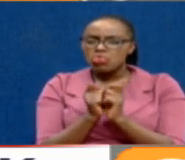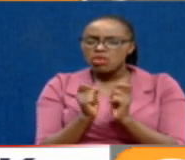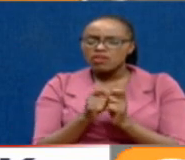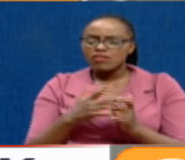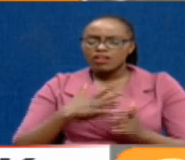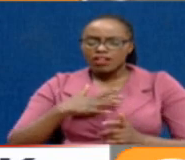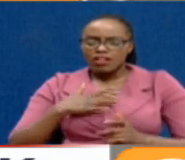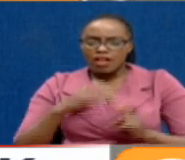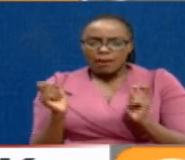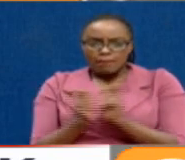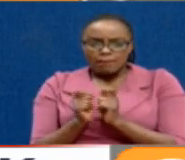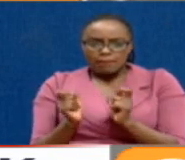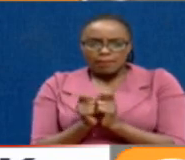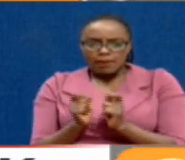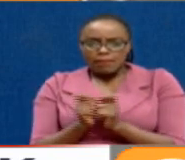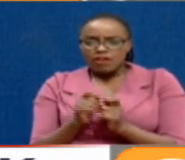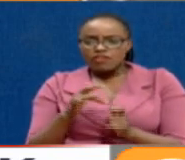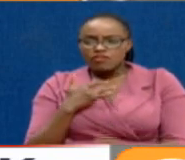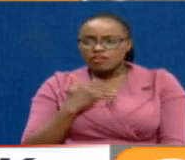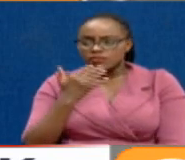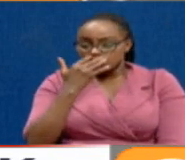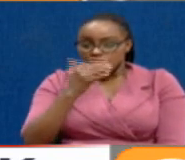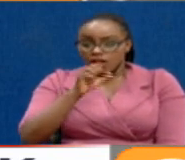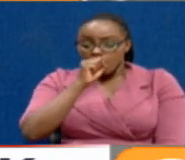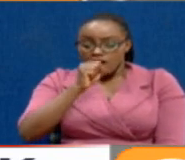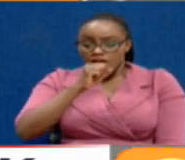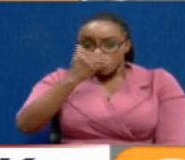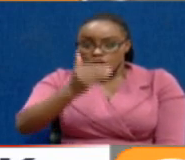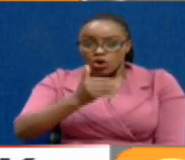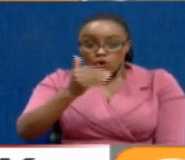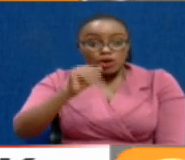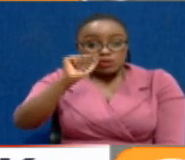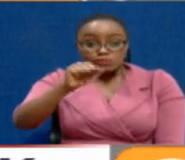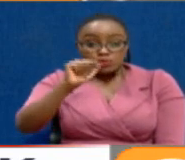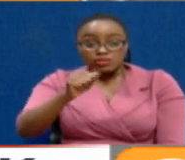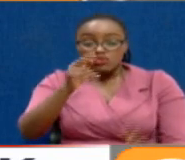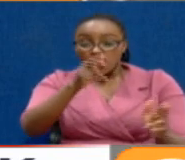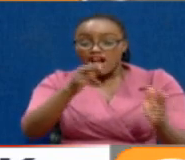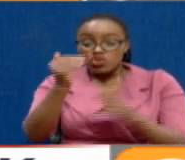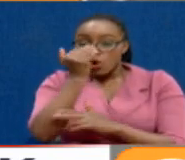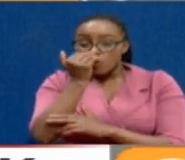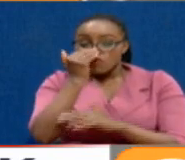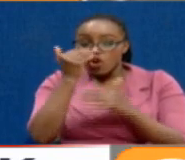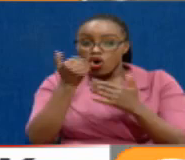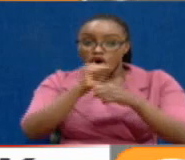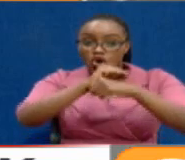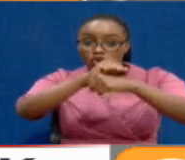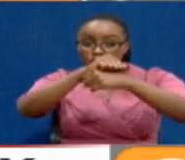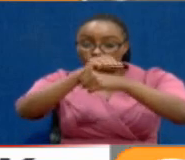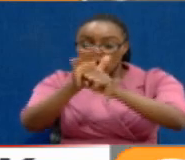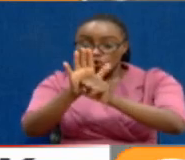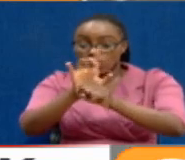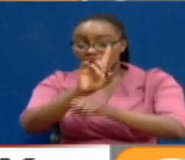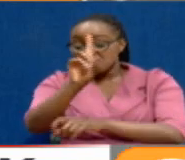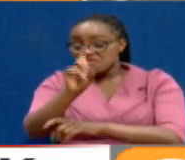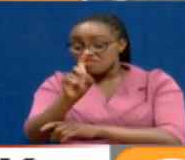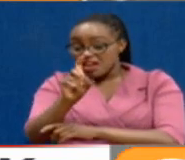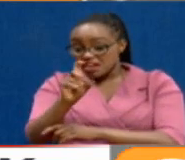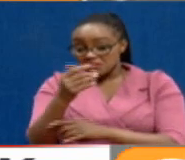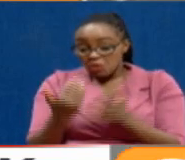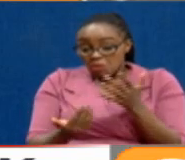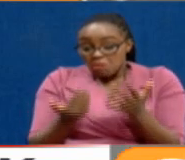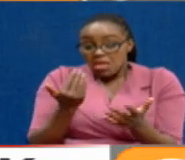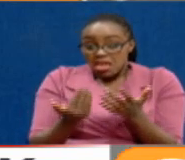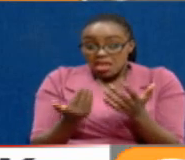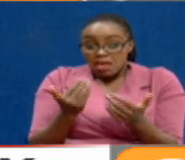chest pains, feeling of blocked nose, and cough occasionally. Could it be just a normal flu or coronavirus? What could it be?